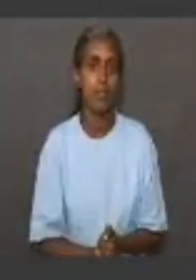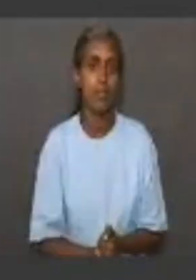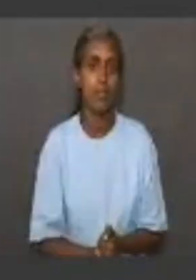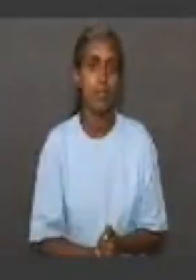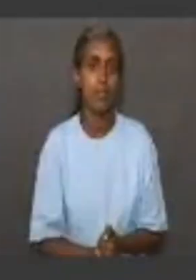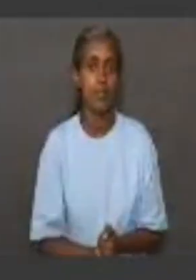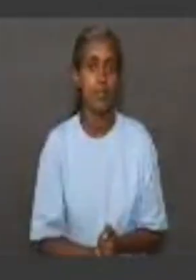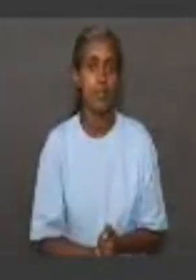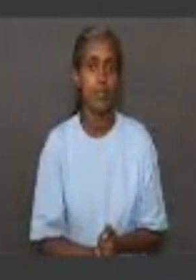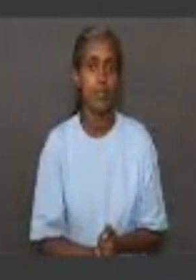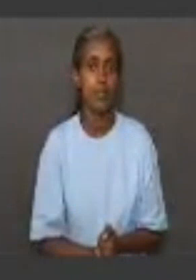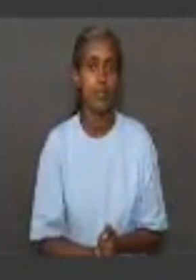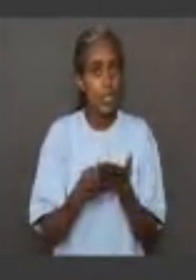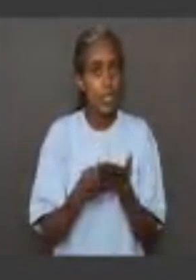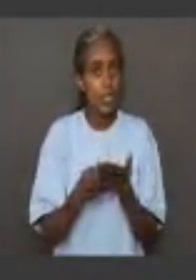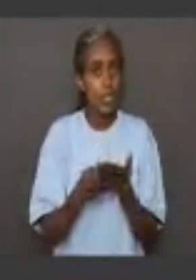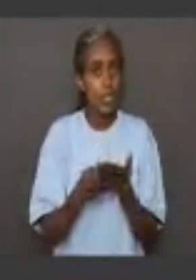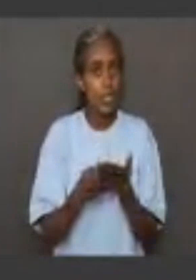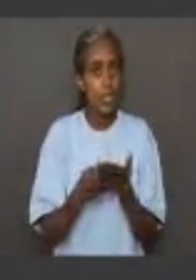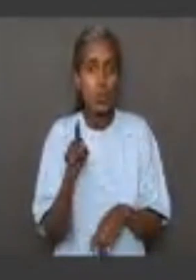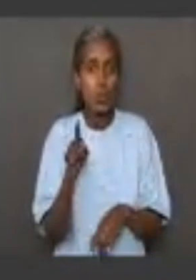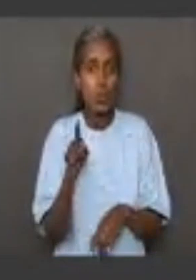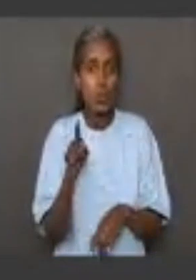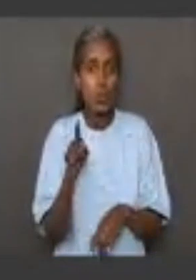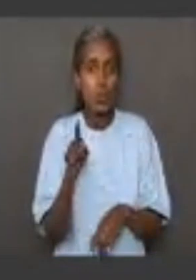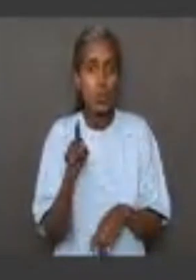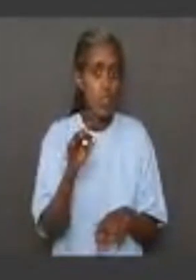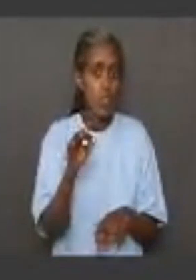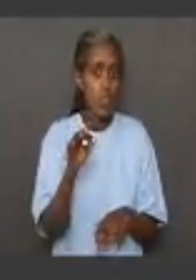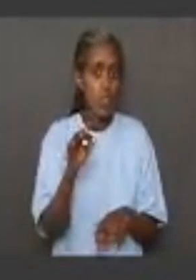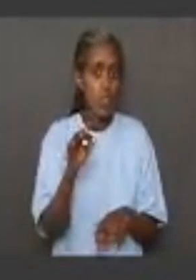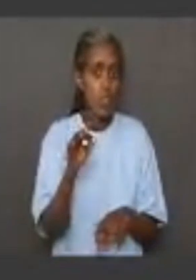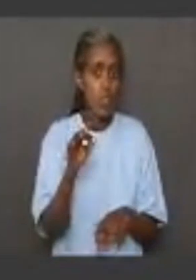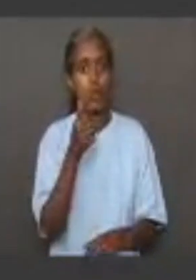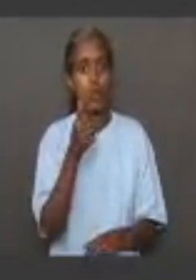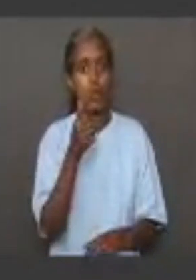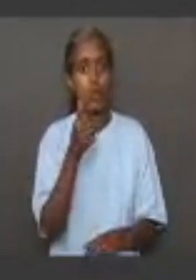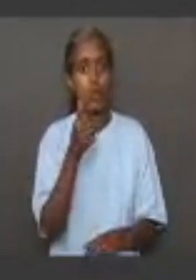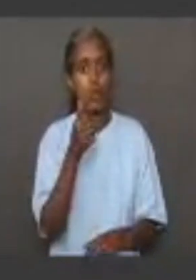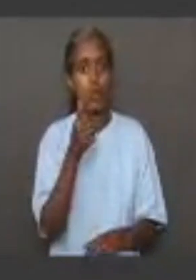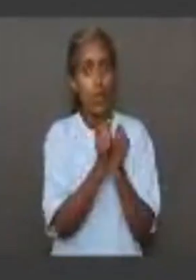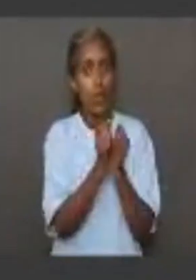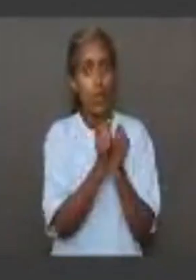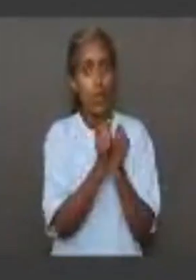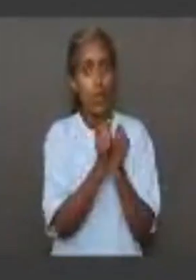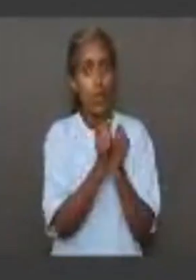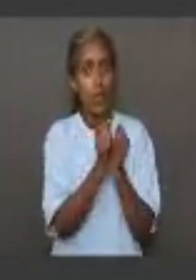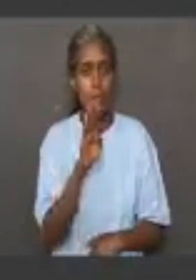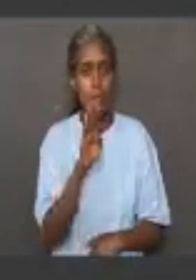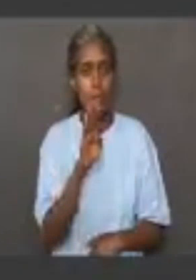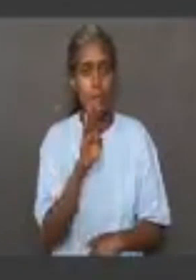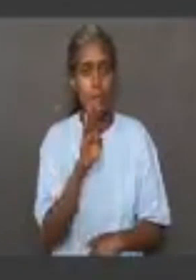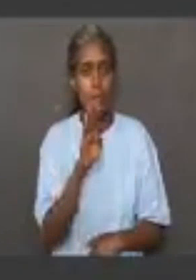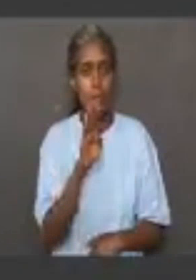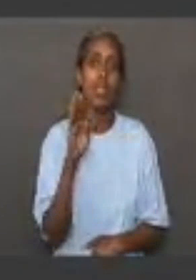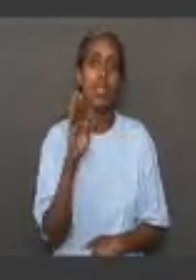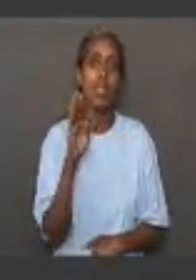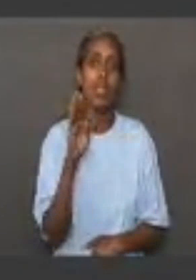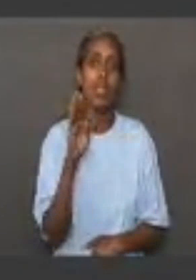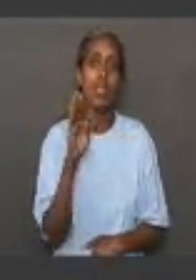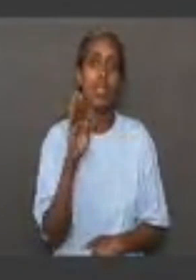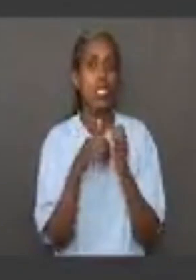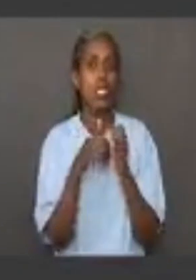It is also found from the union of A without B and B